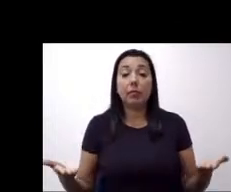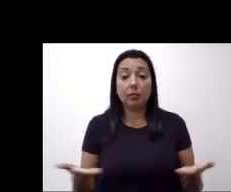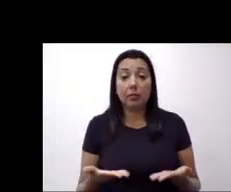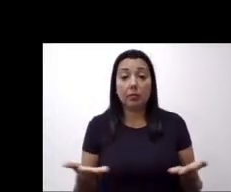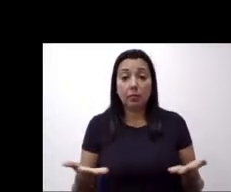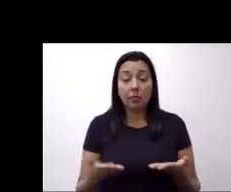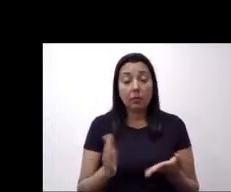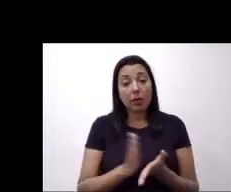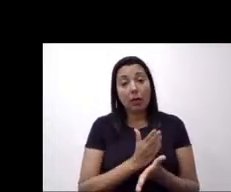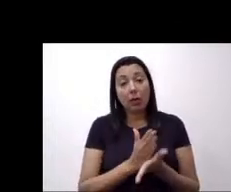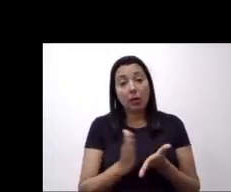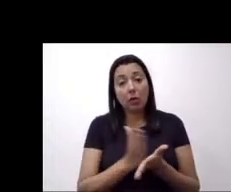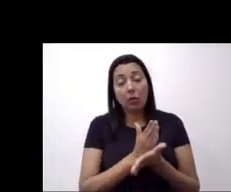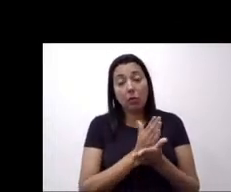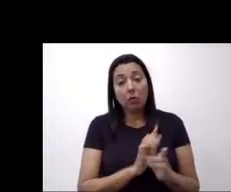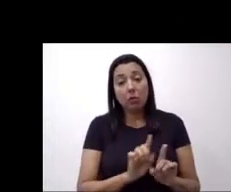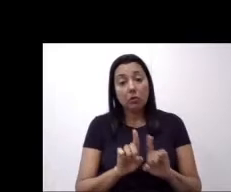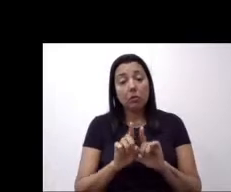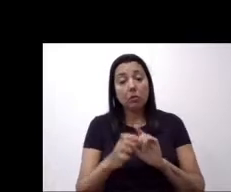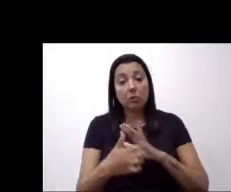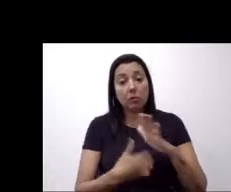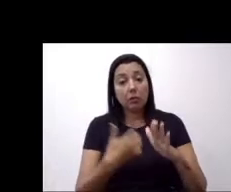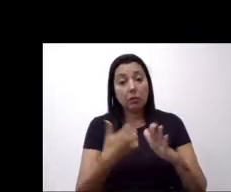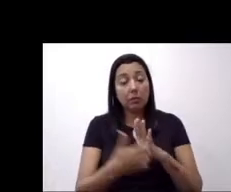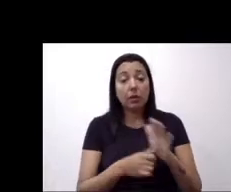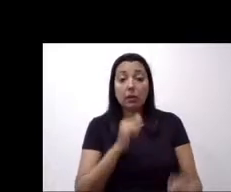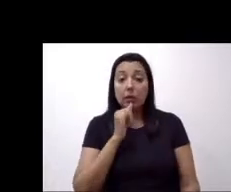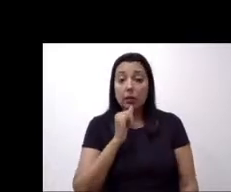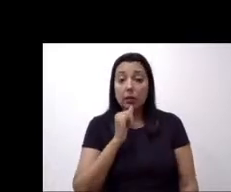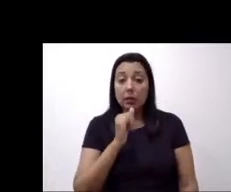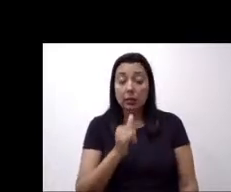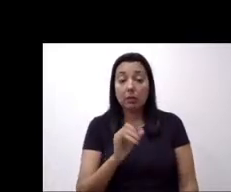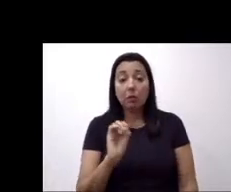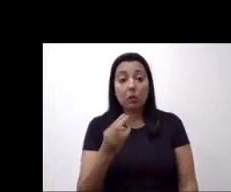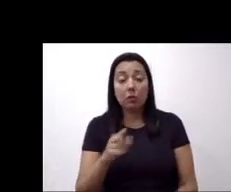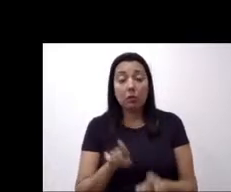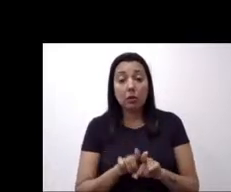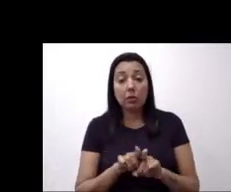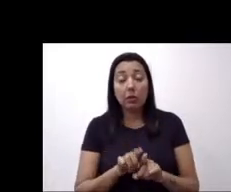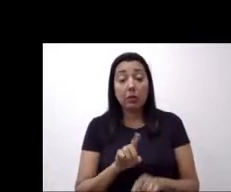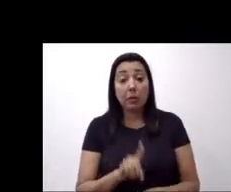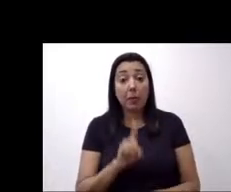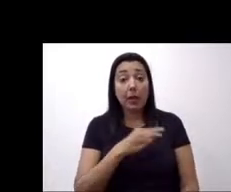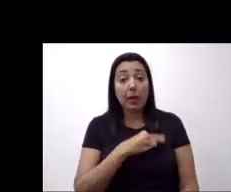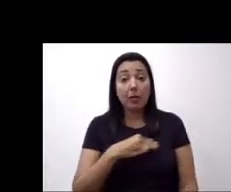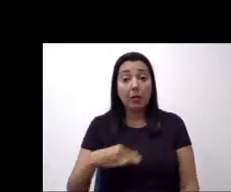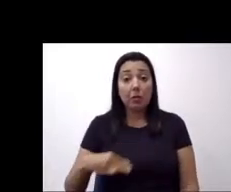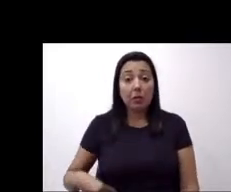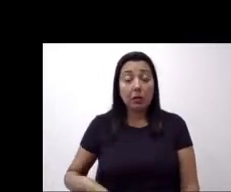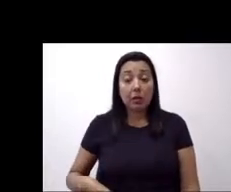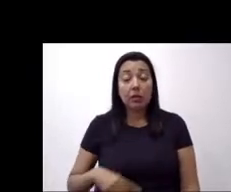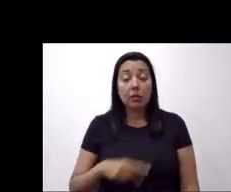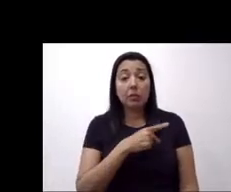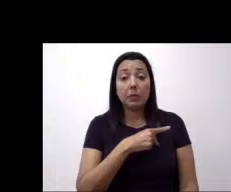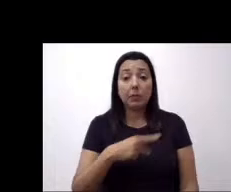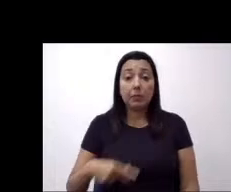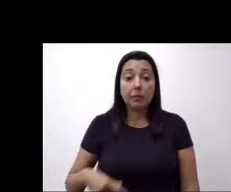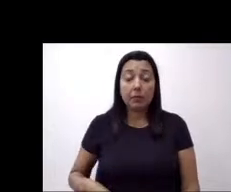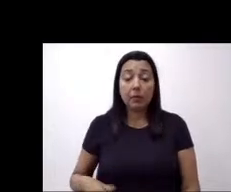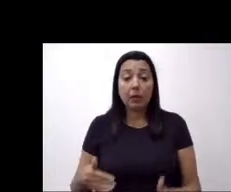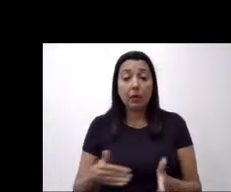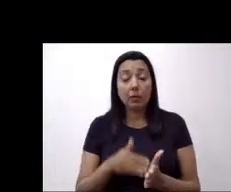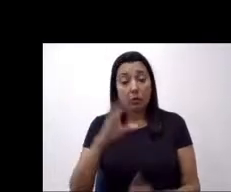industrial company with them, but also the prime minister, the minister, the president, the cabinet. And the last solution also have his